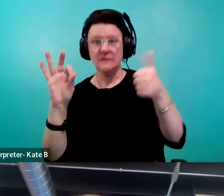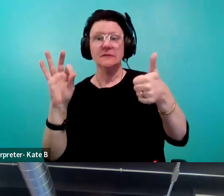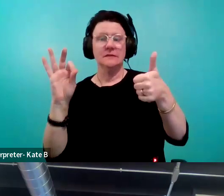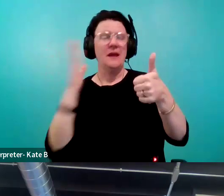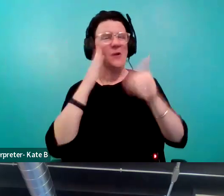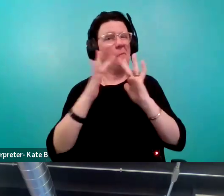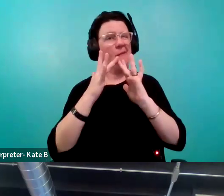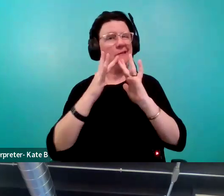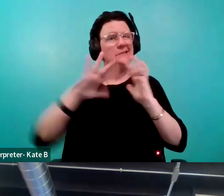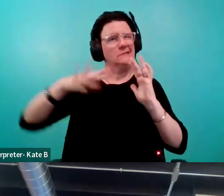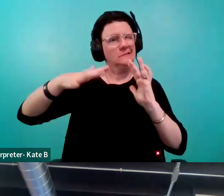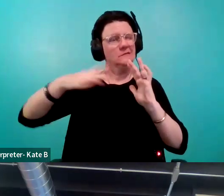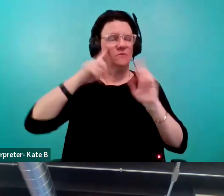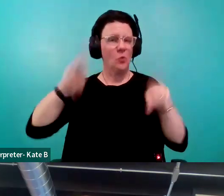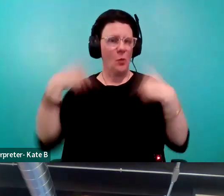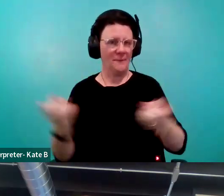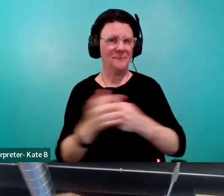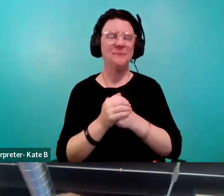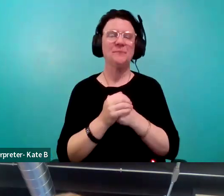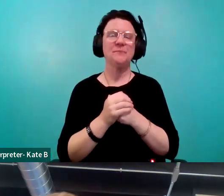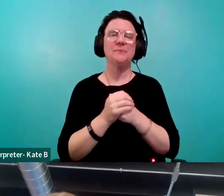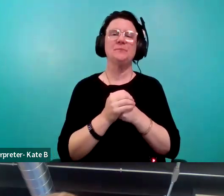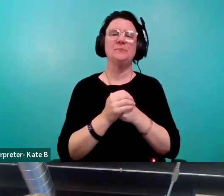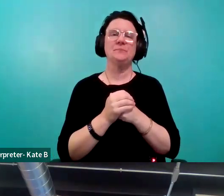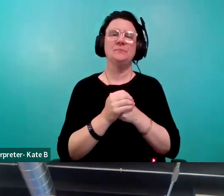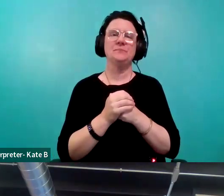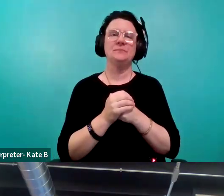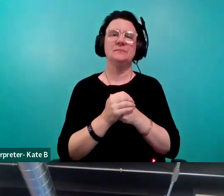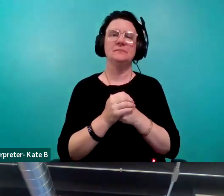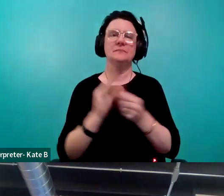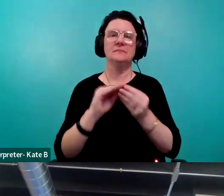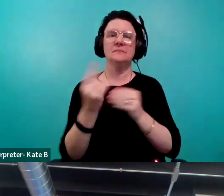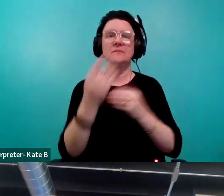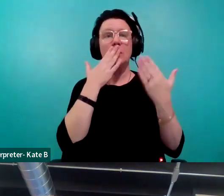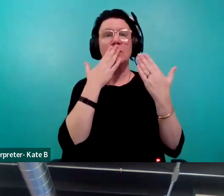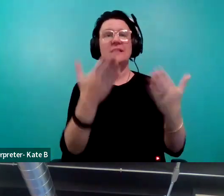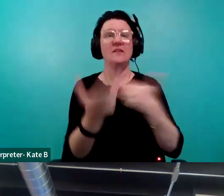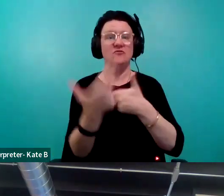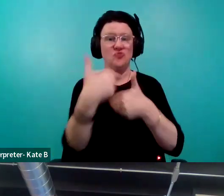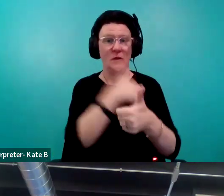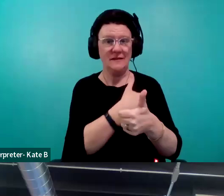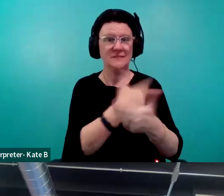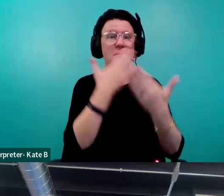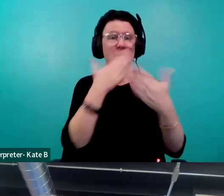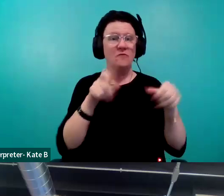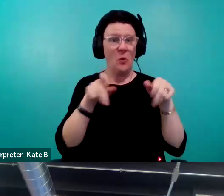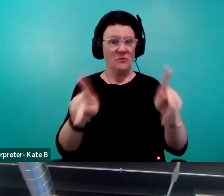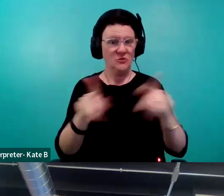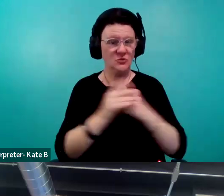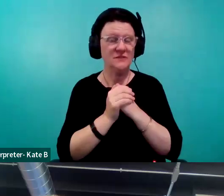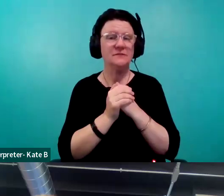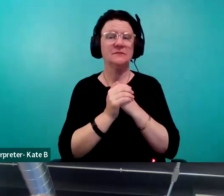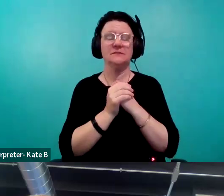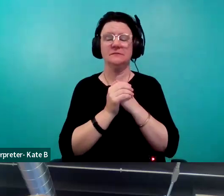was unstable for a bit. Thanks to everybody that's joining the meeting today. Thank you for the opportunity.